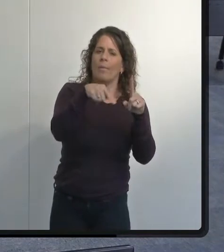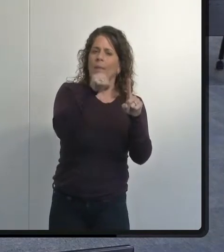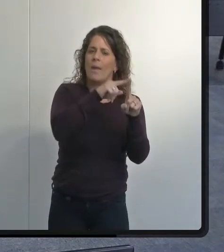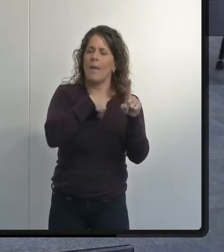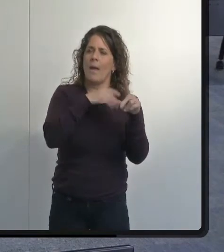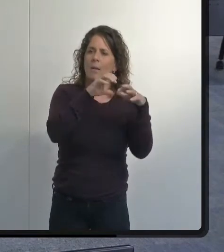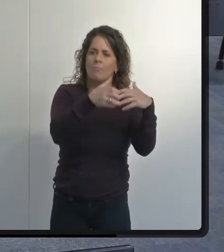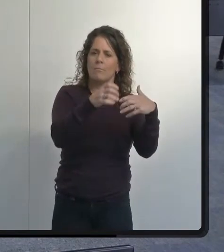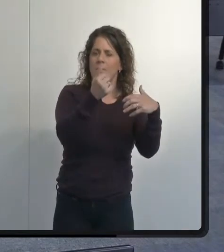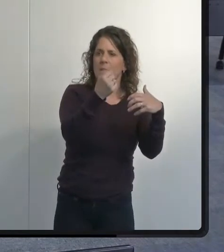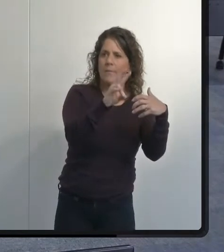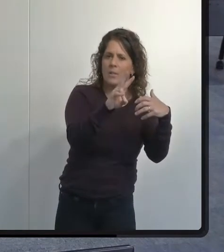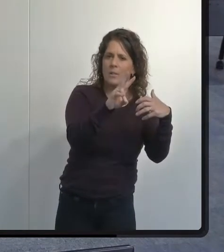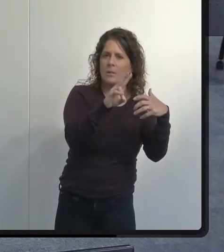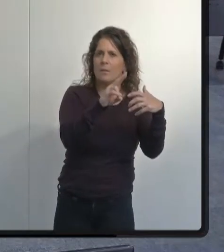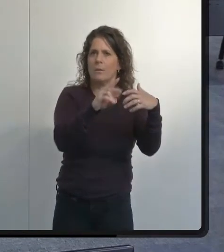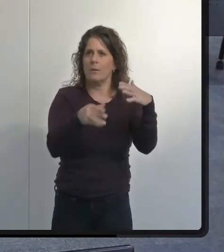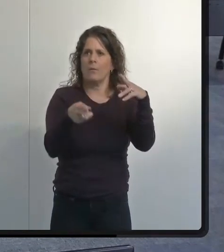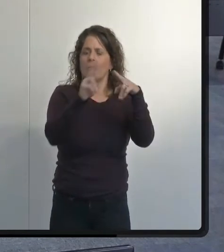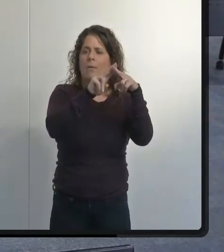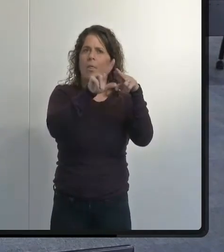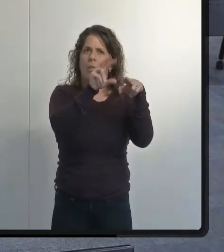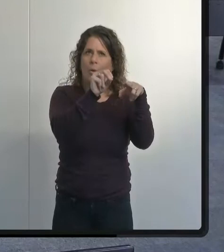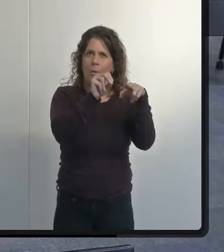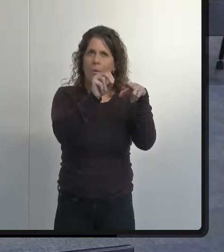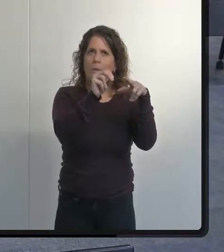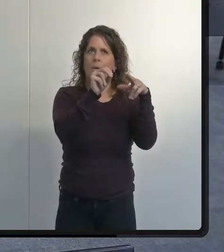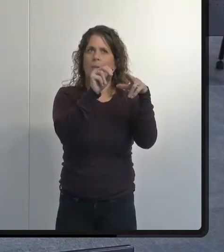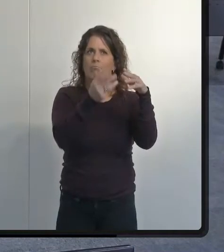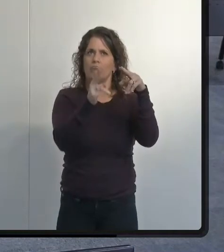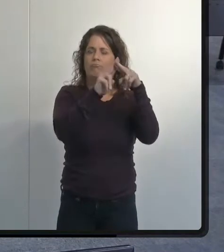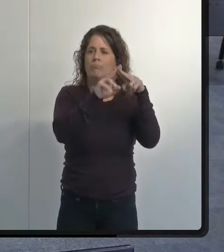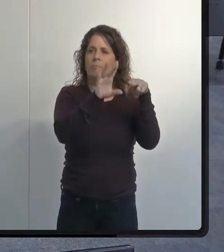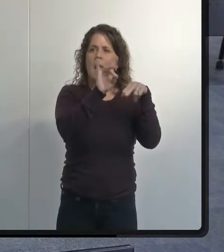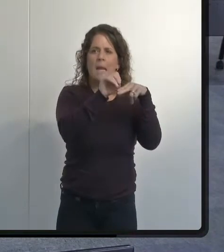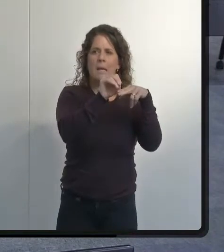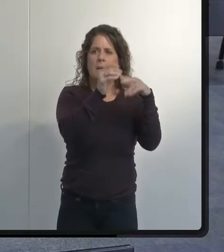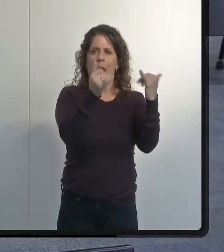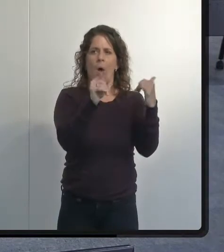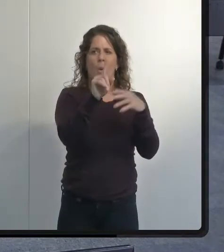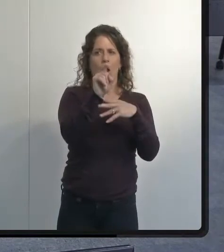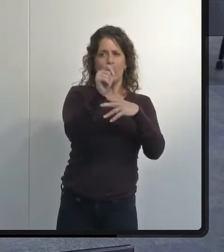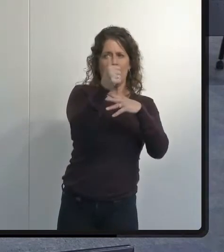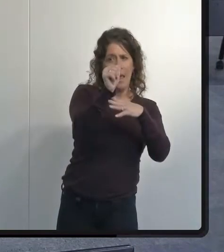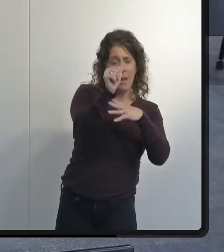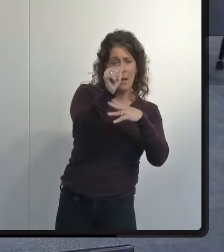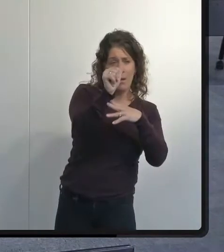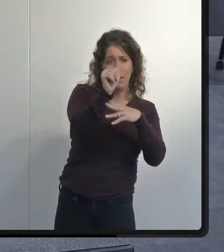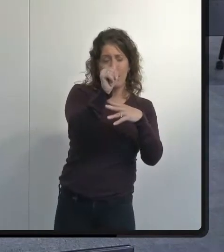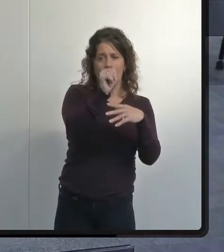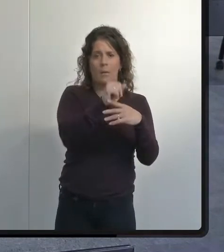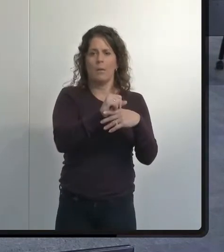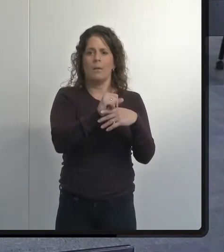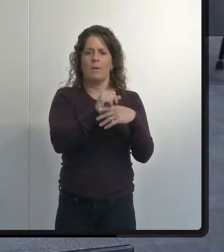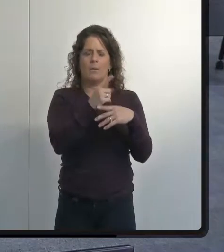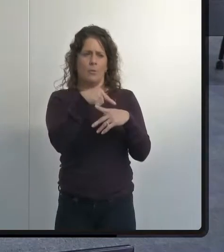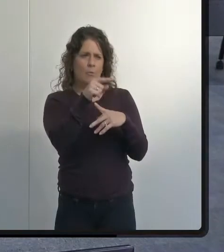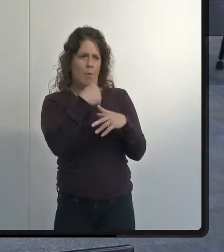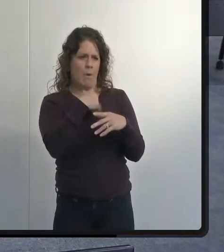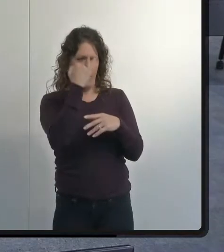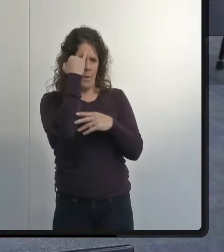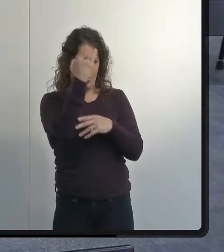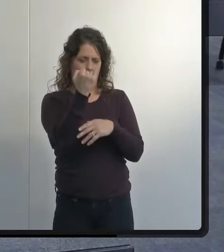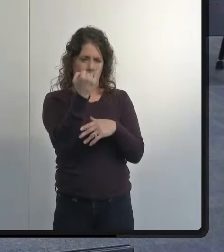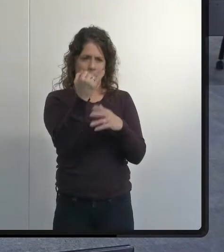then 30 and then 80 and now 110. Do you guys have an idea of maybe 1 week,